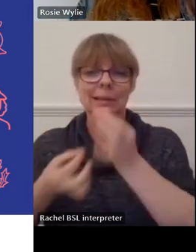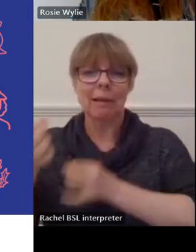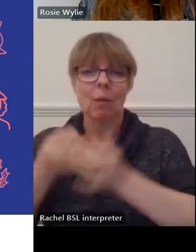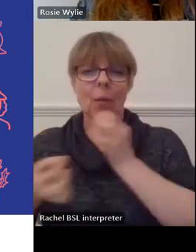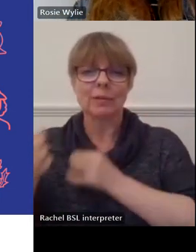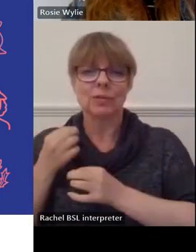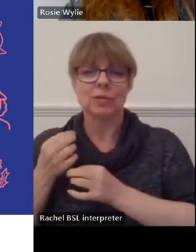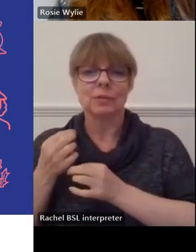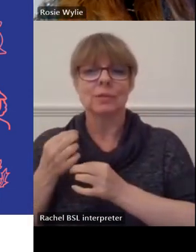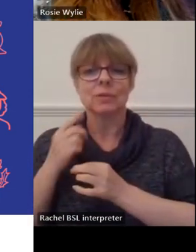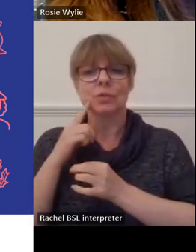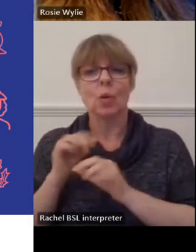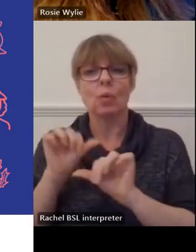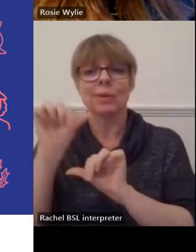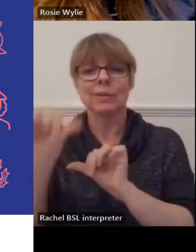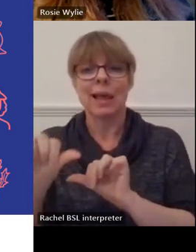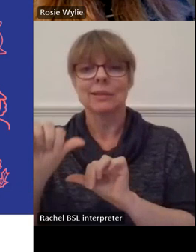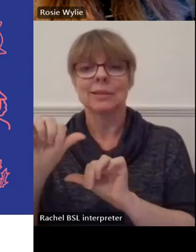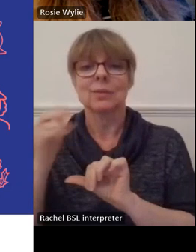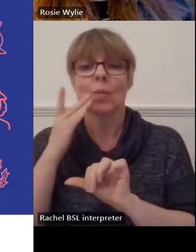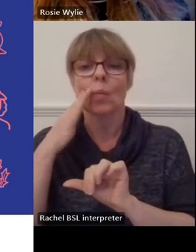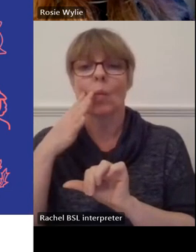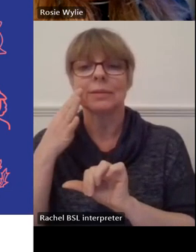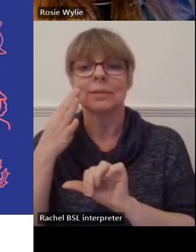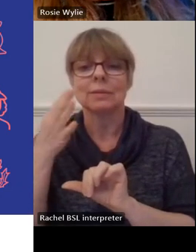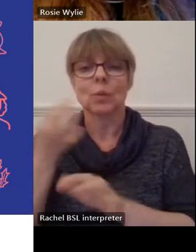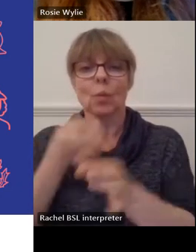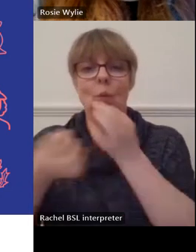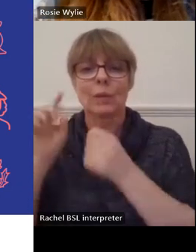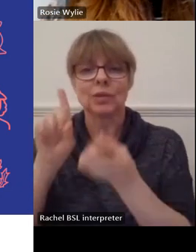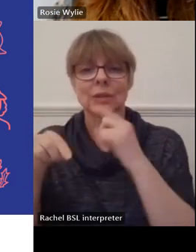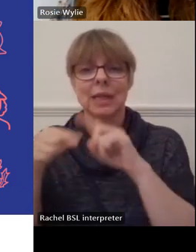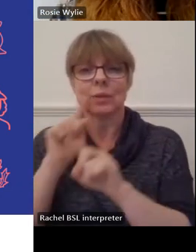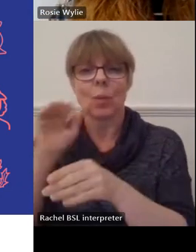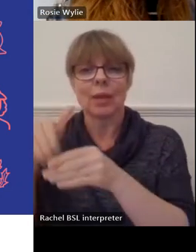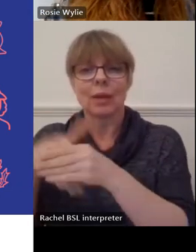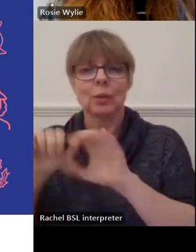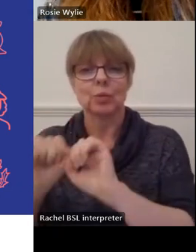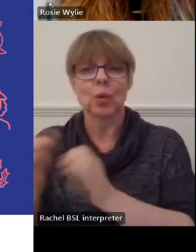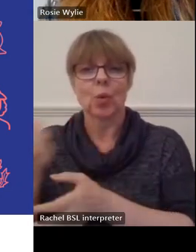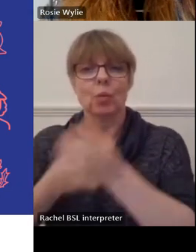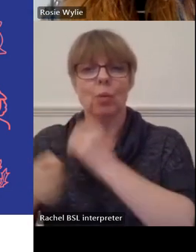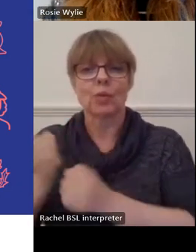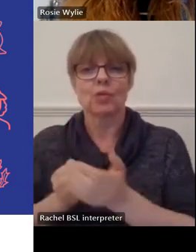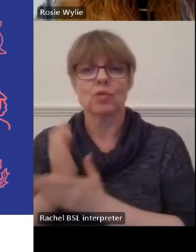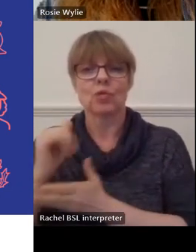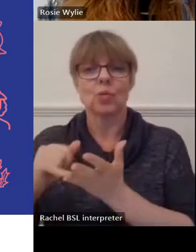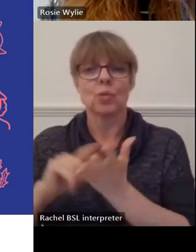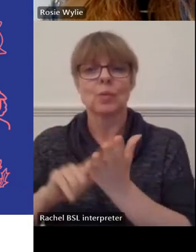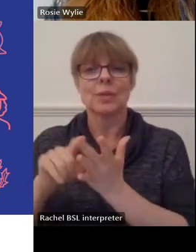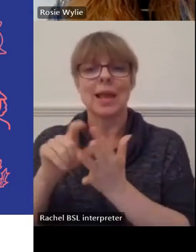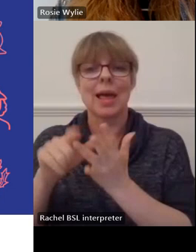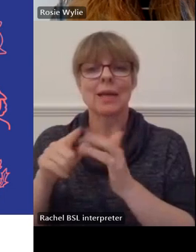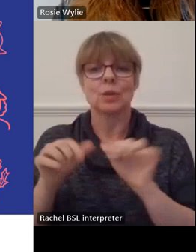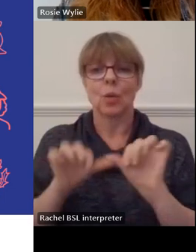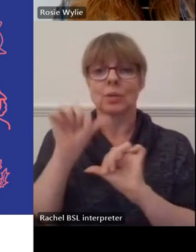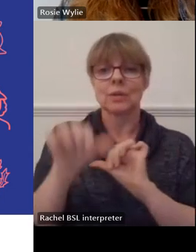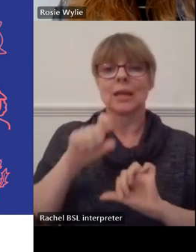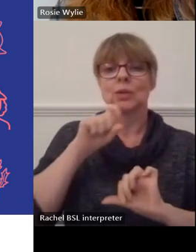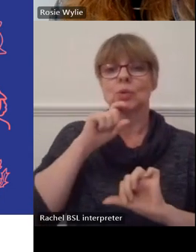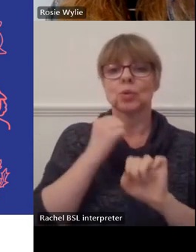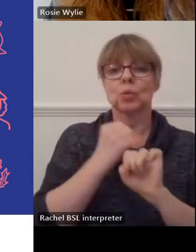Q&A. So let's get back on with our packed agenda. So next up, we're going to have George Ta, who is the creator